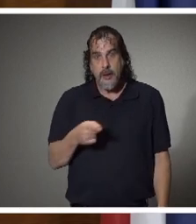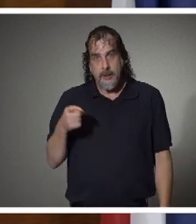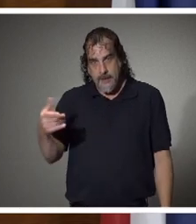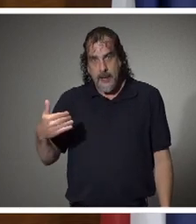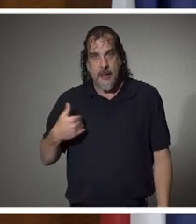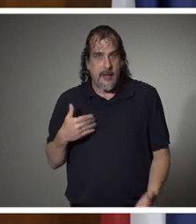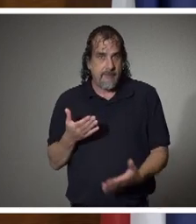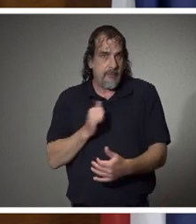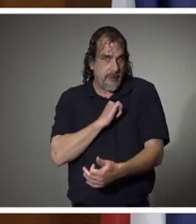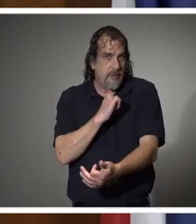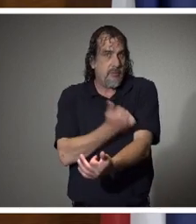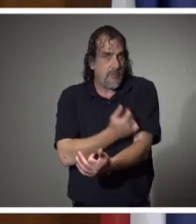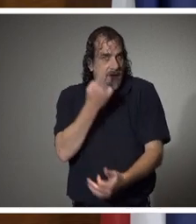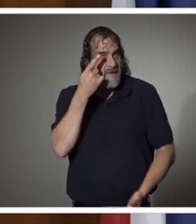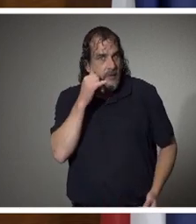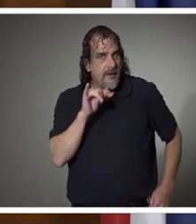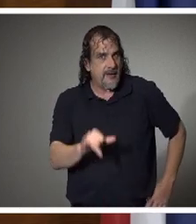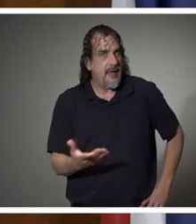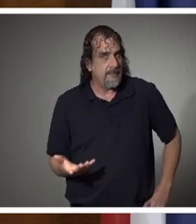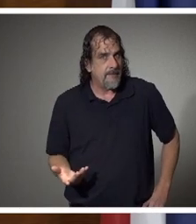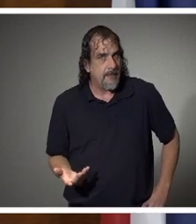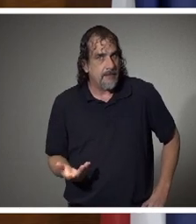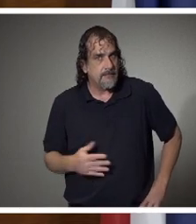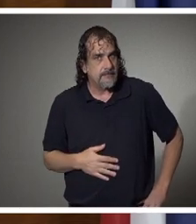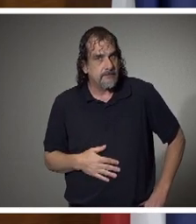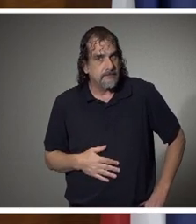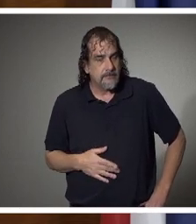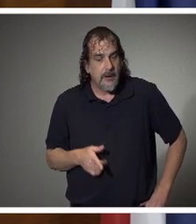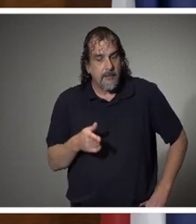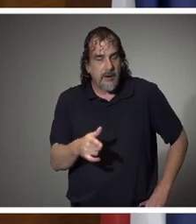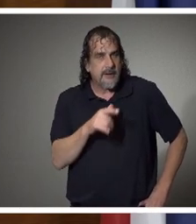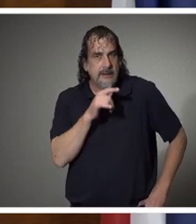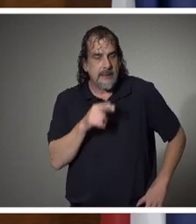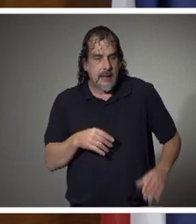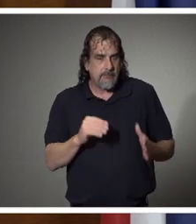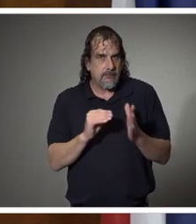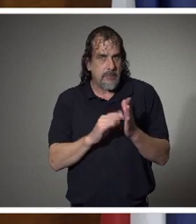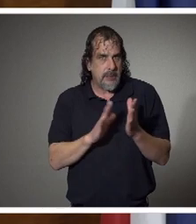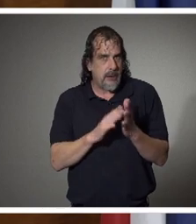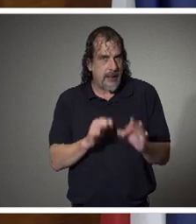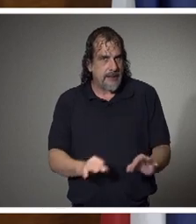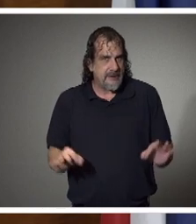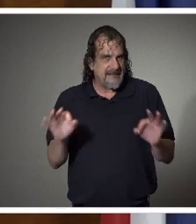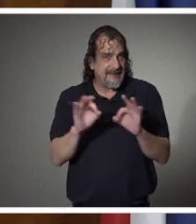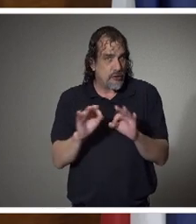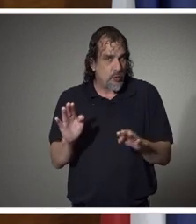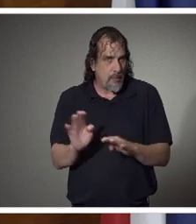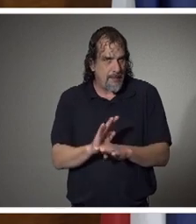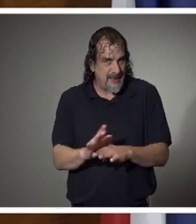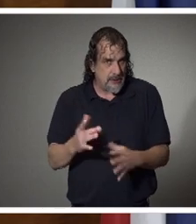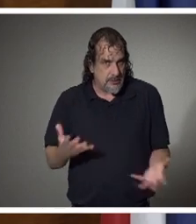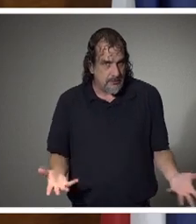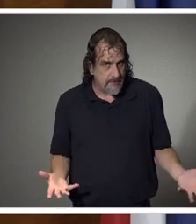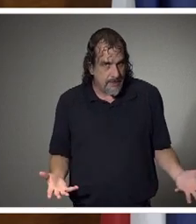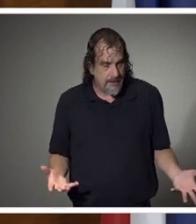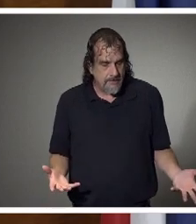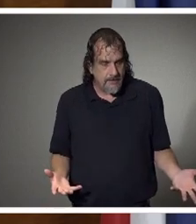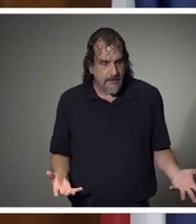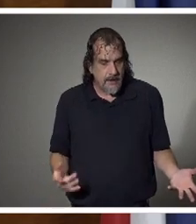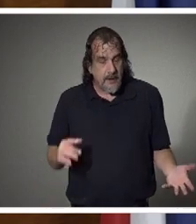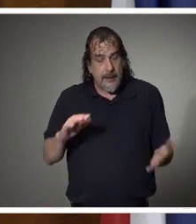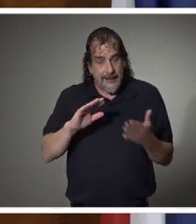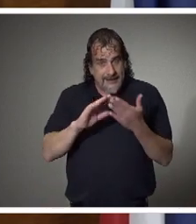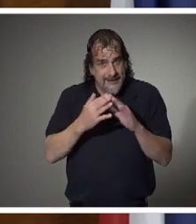have the ability to do so because they're not specifically listed as essential businesses. And so cities can go